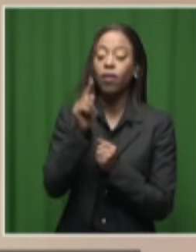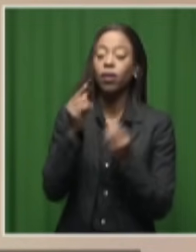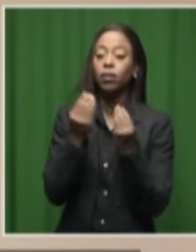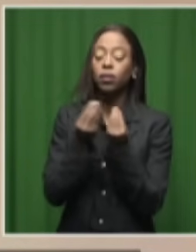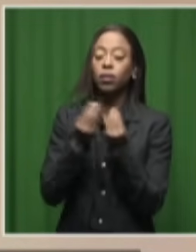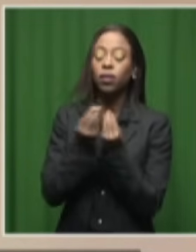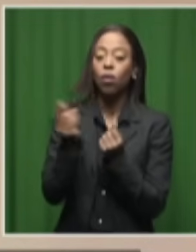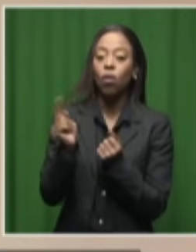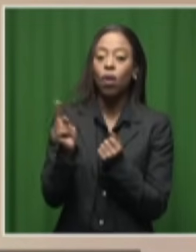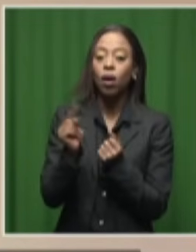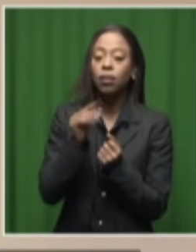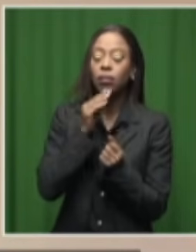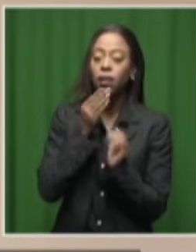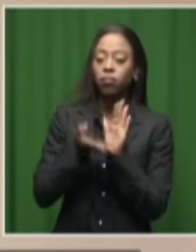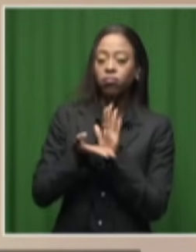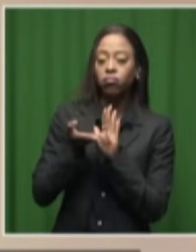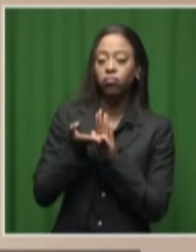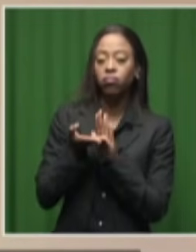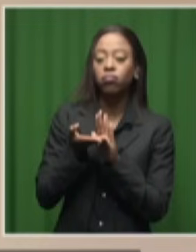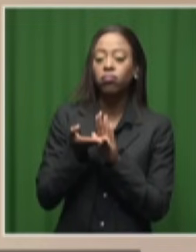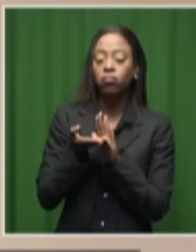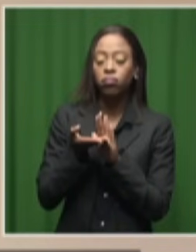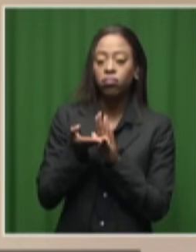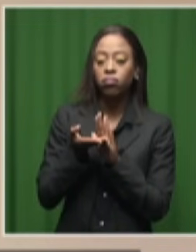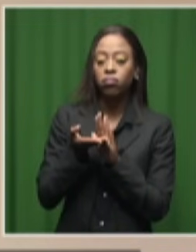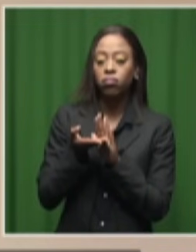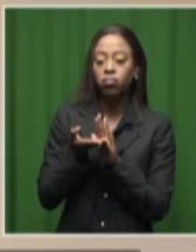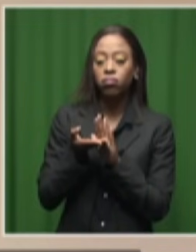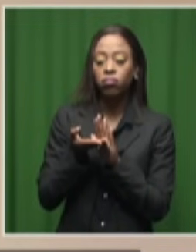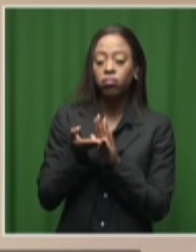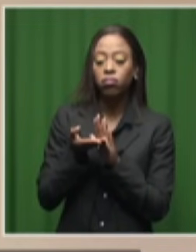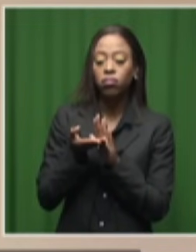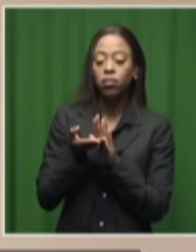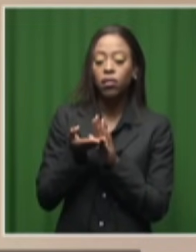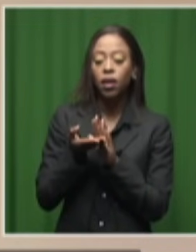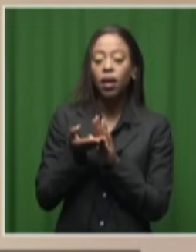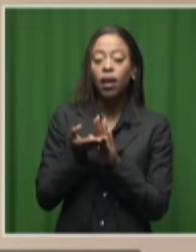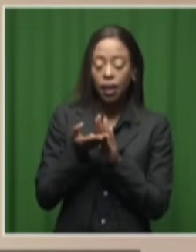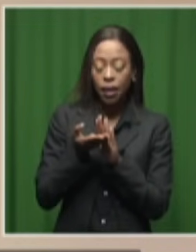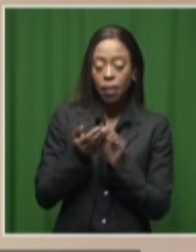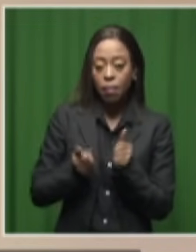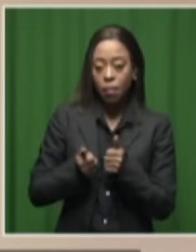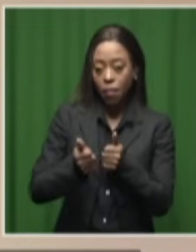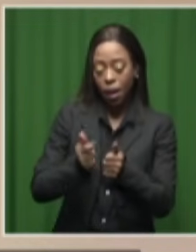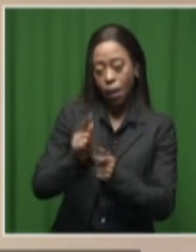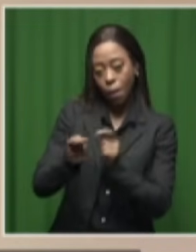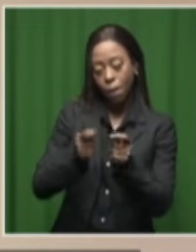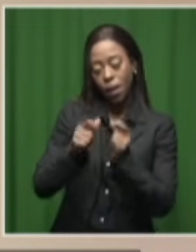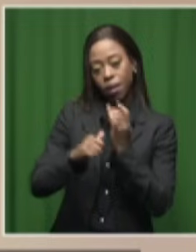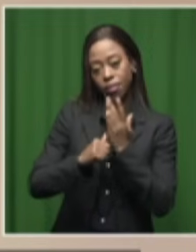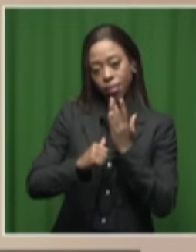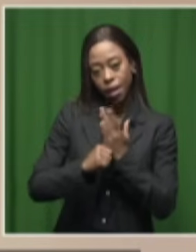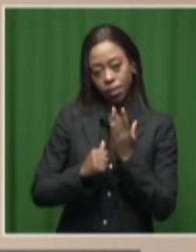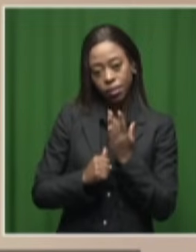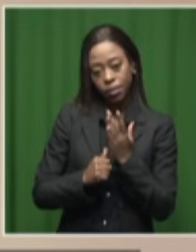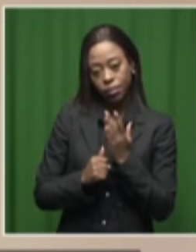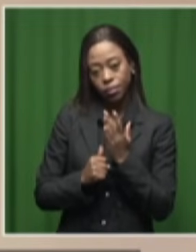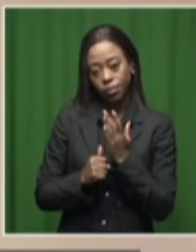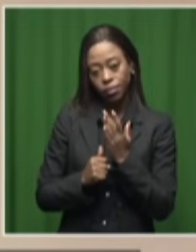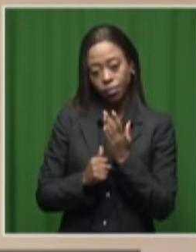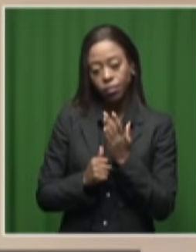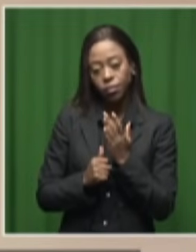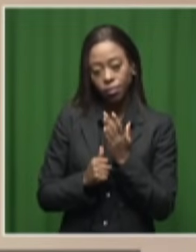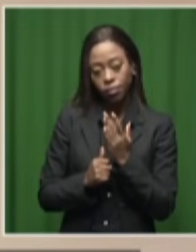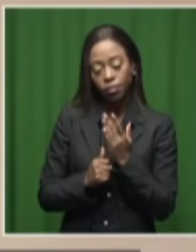the increase in VAT refunds, which has